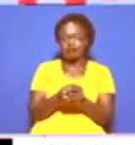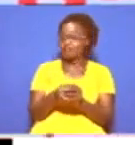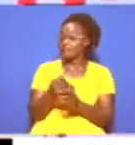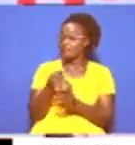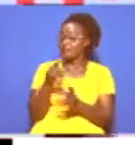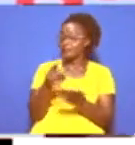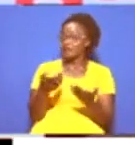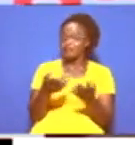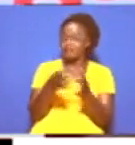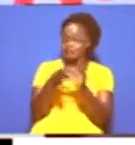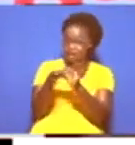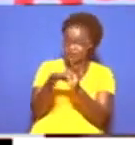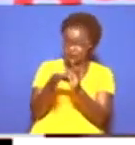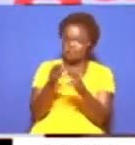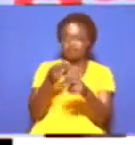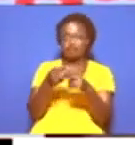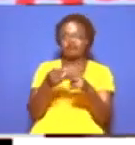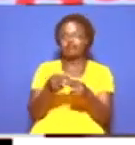inaitwa unity.